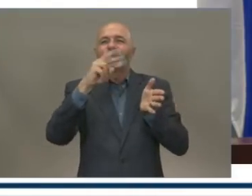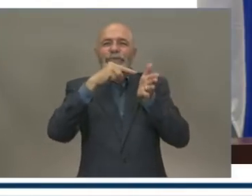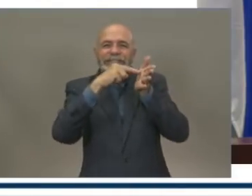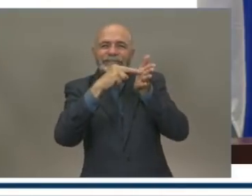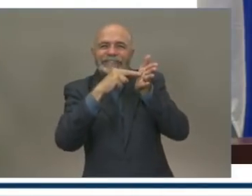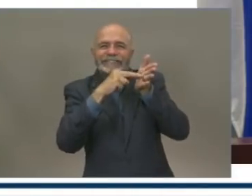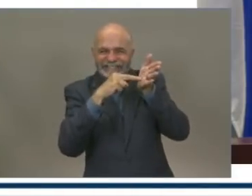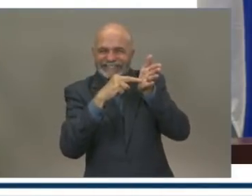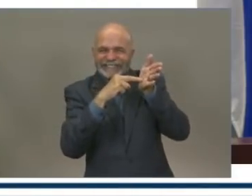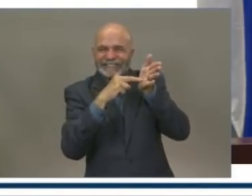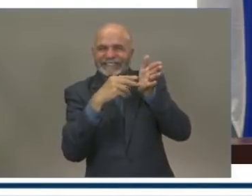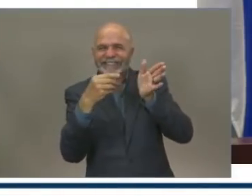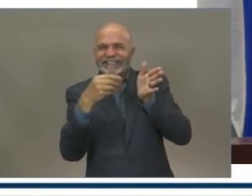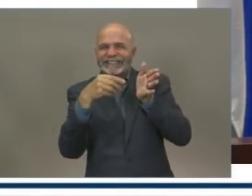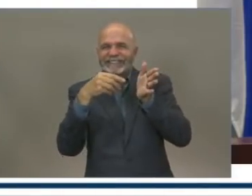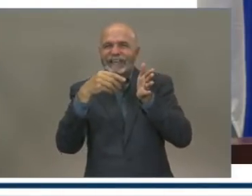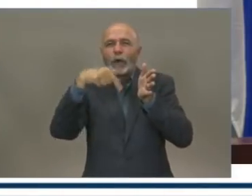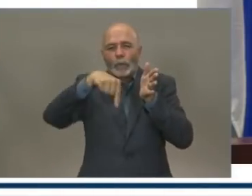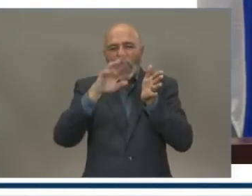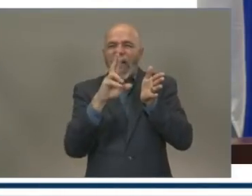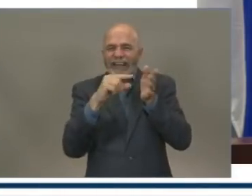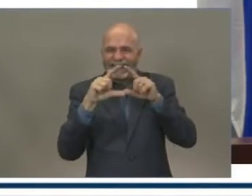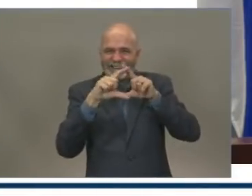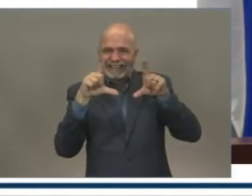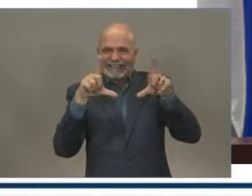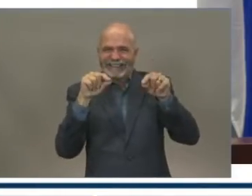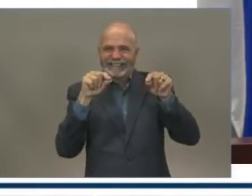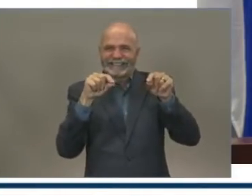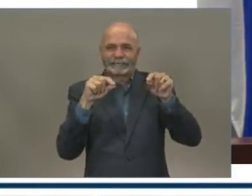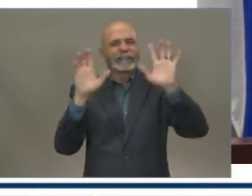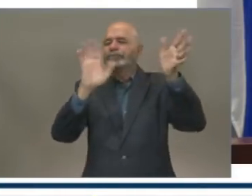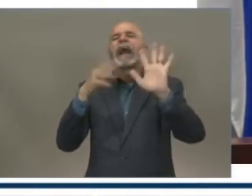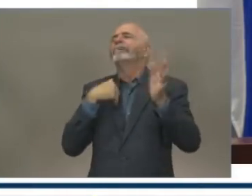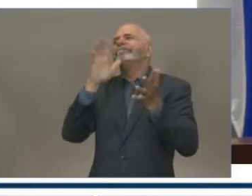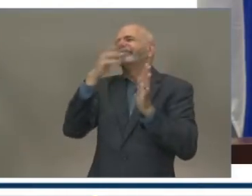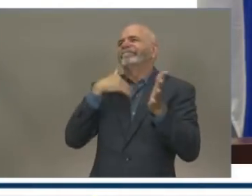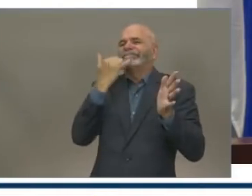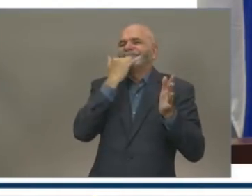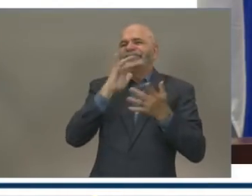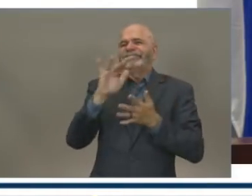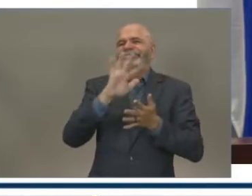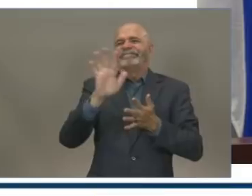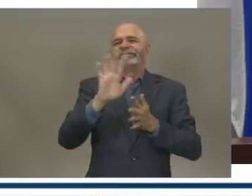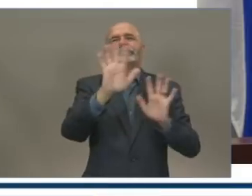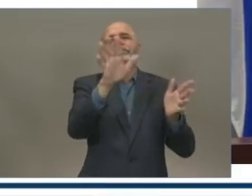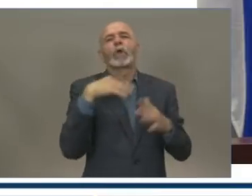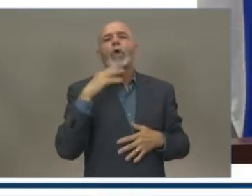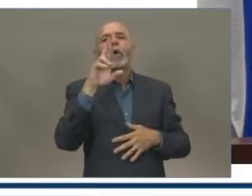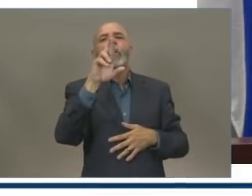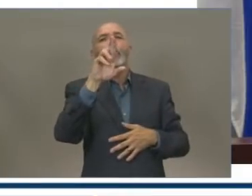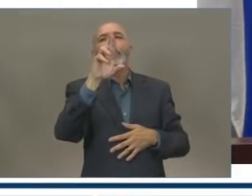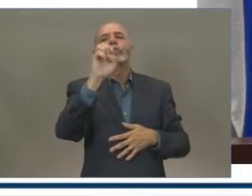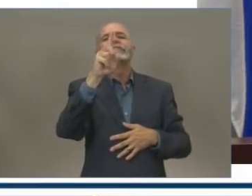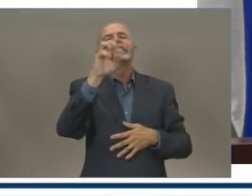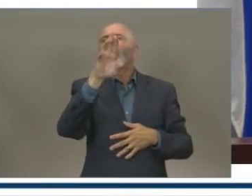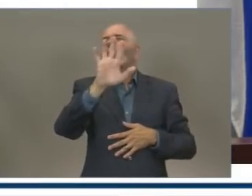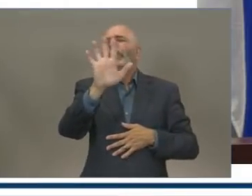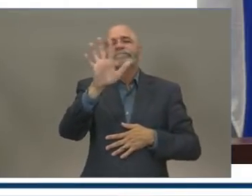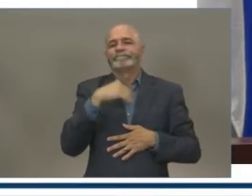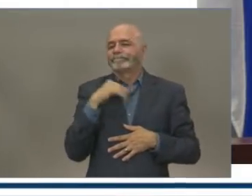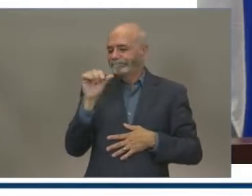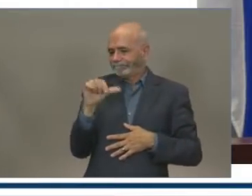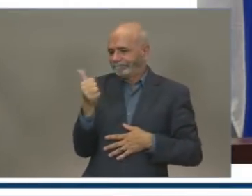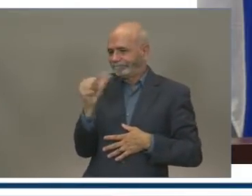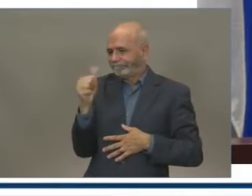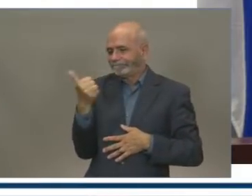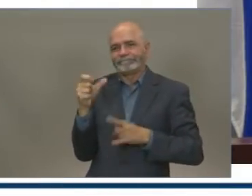available. So it's not readers. I was incorrect when I said that a couple of weeks ago. They will start to have access to that where they can